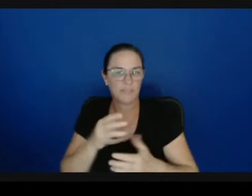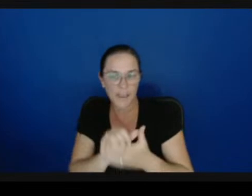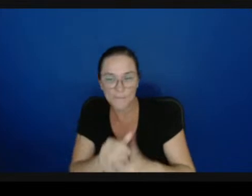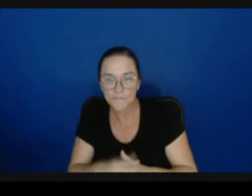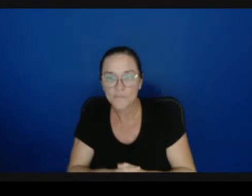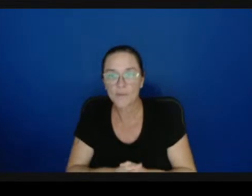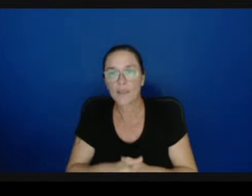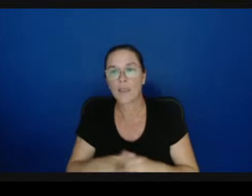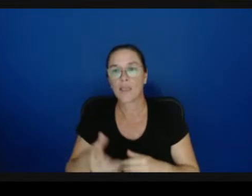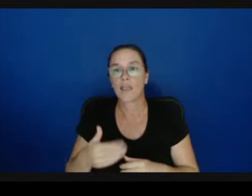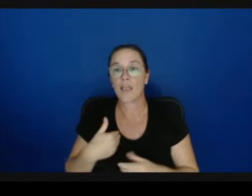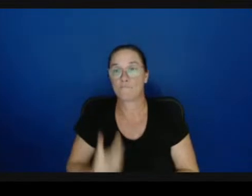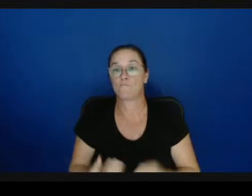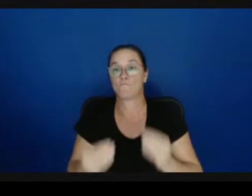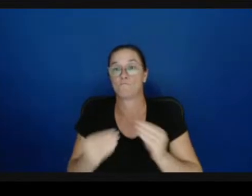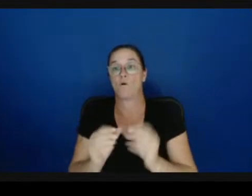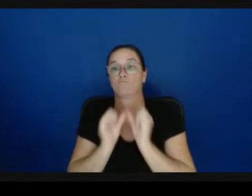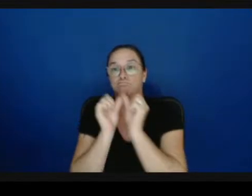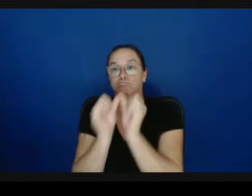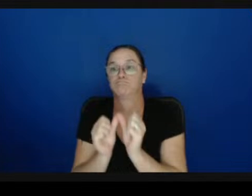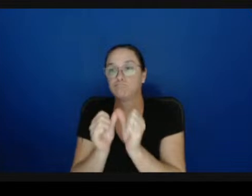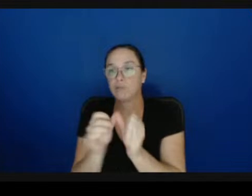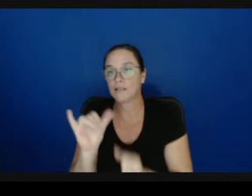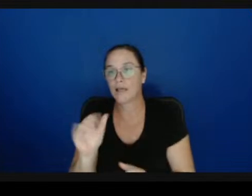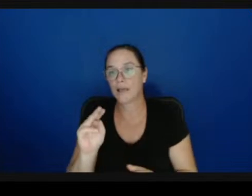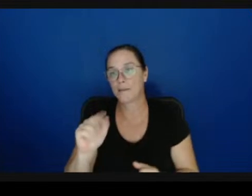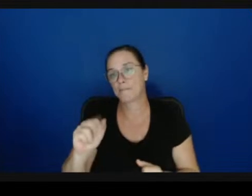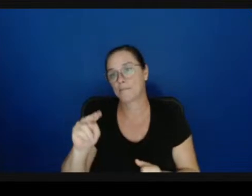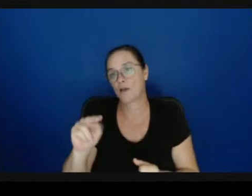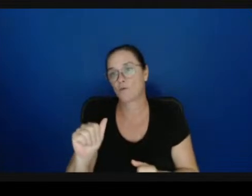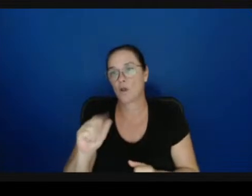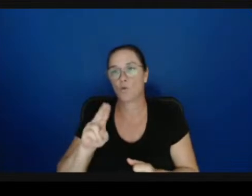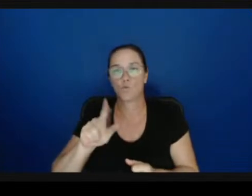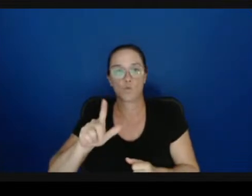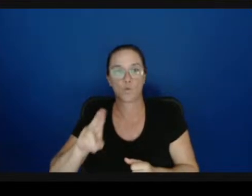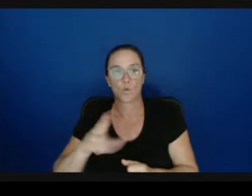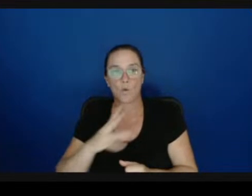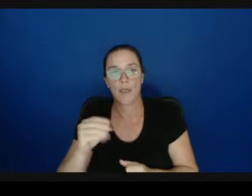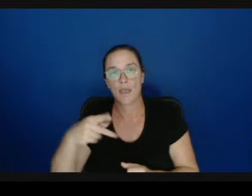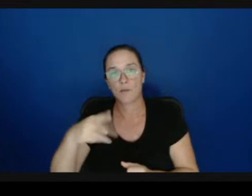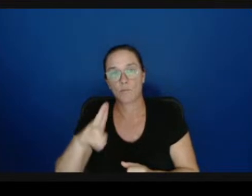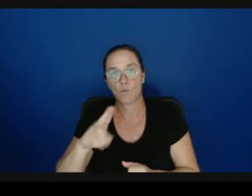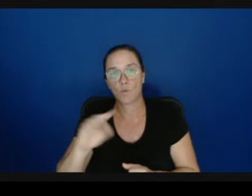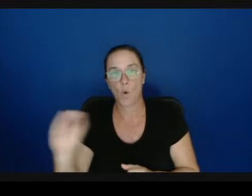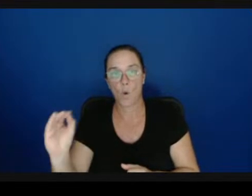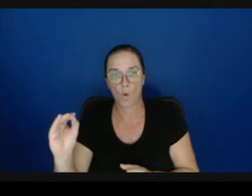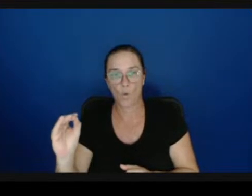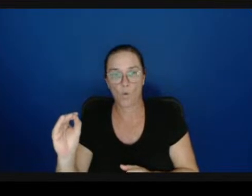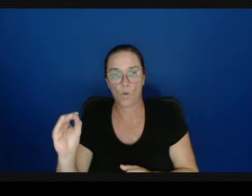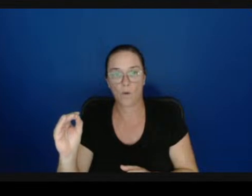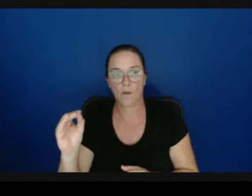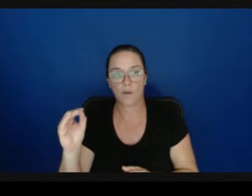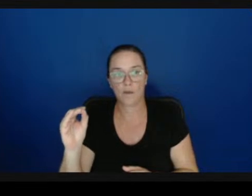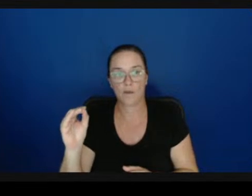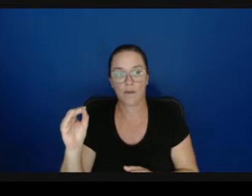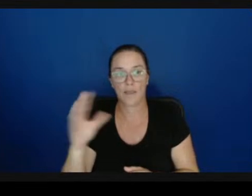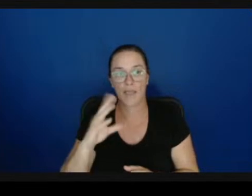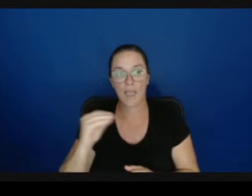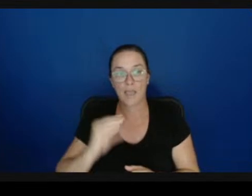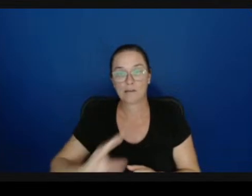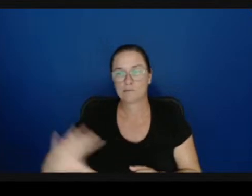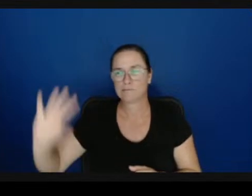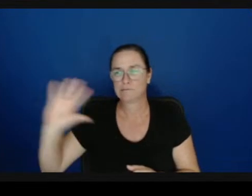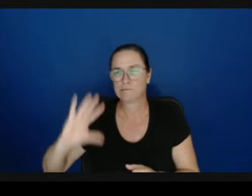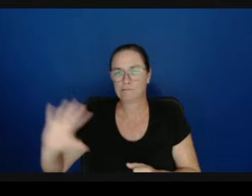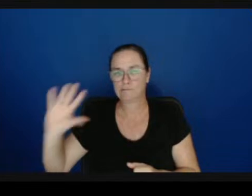are longer-lived eruptions in that area, such as Mauna Ulu and Pu'o'o, and you might also note prehistoric Kananui